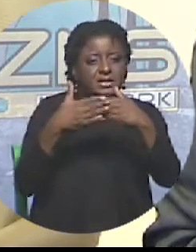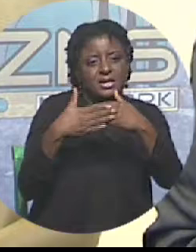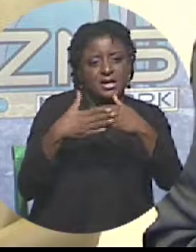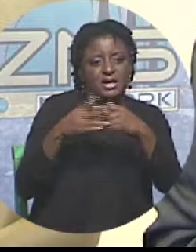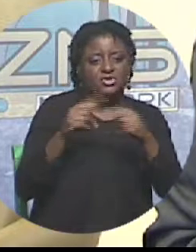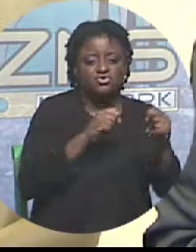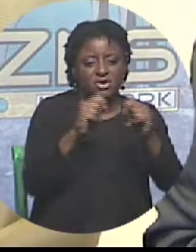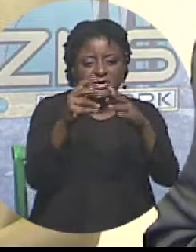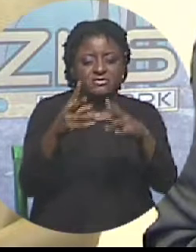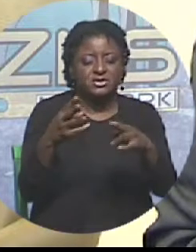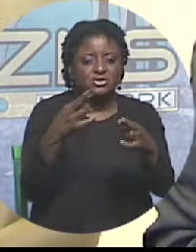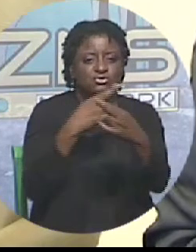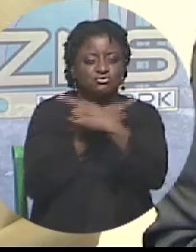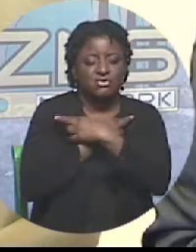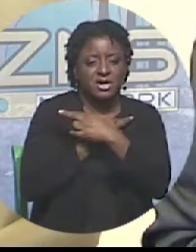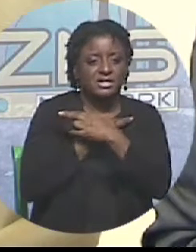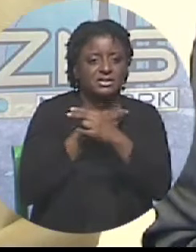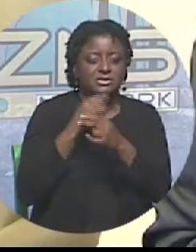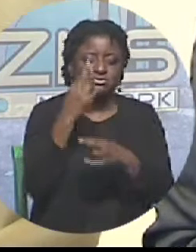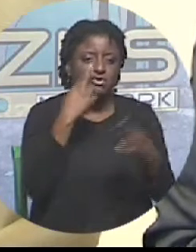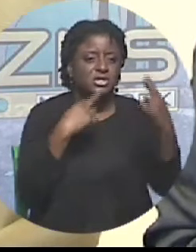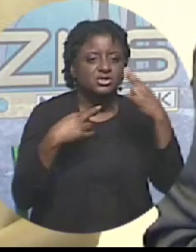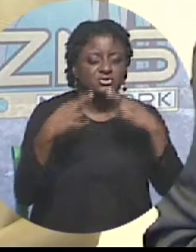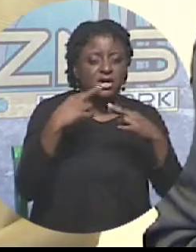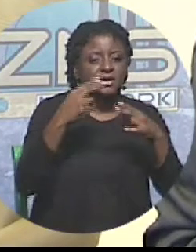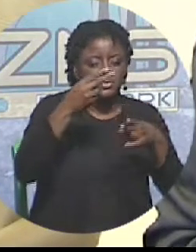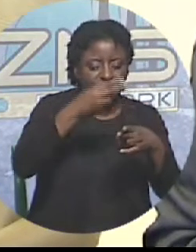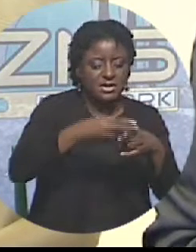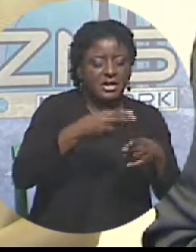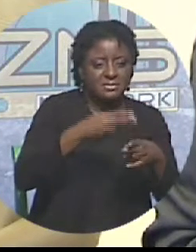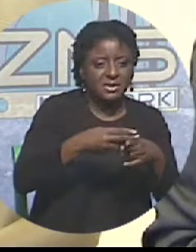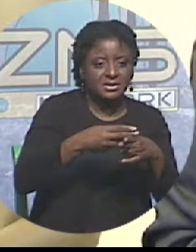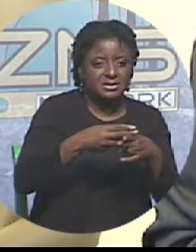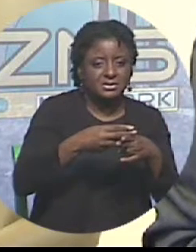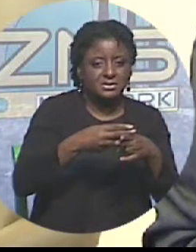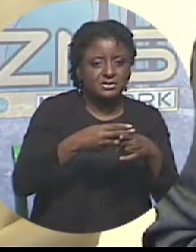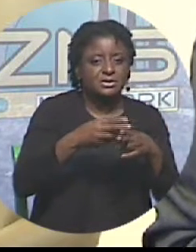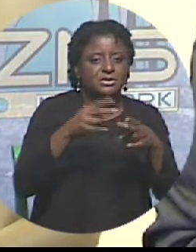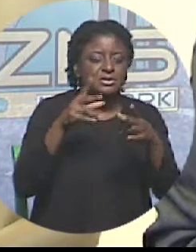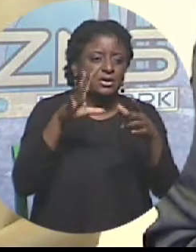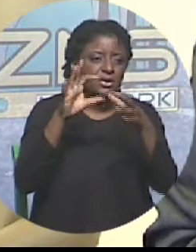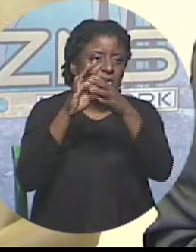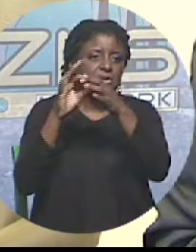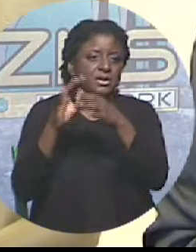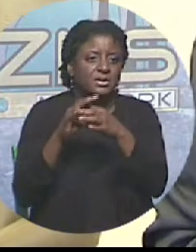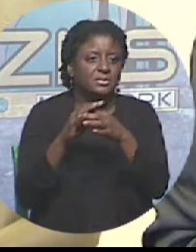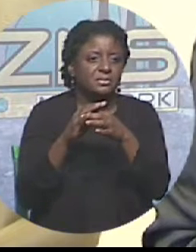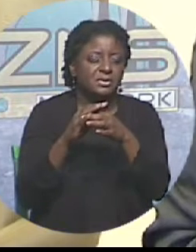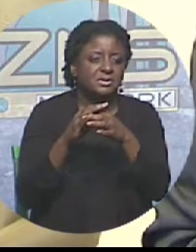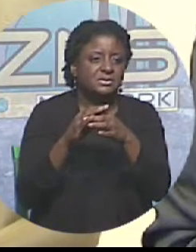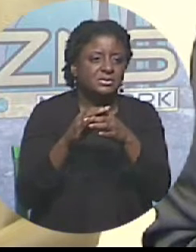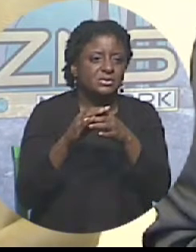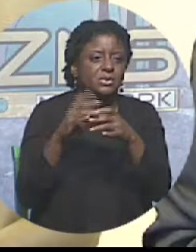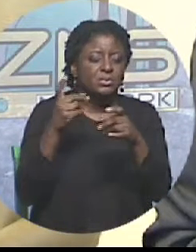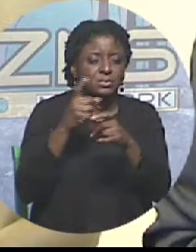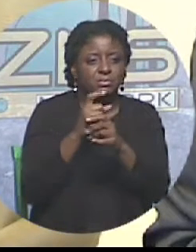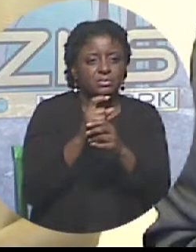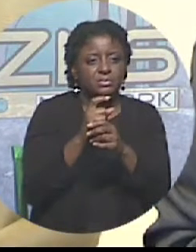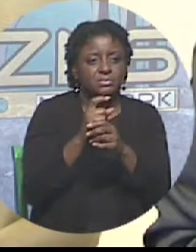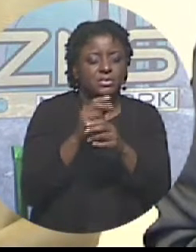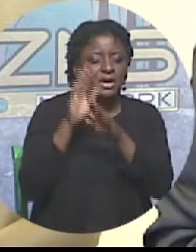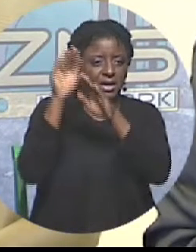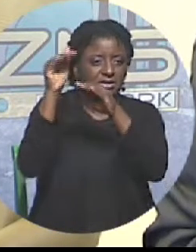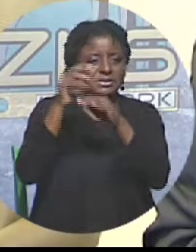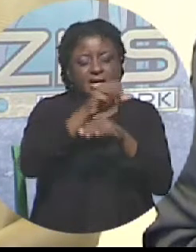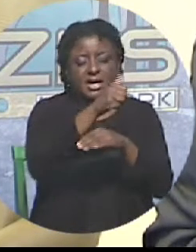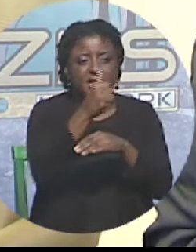where in the future any Bahamian winning a gold medal will be able to reside in that particular